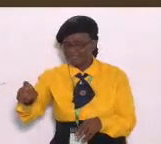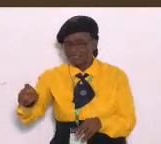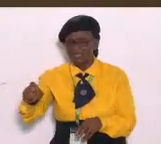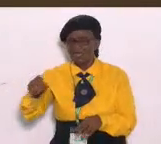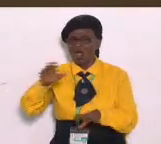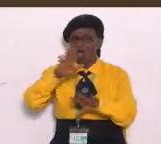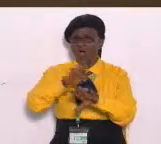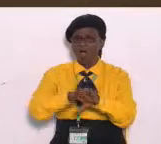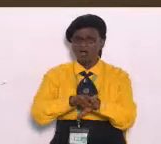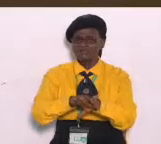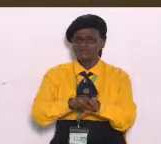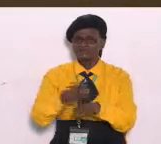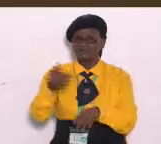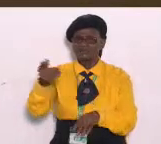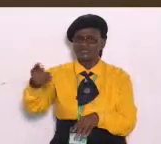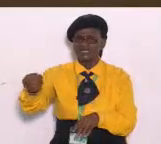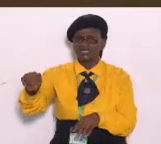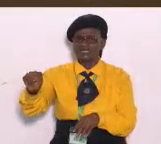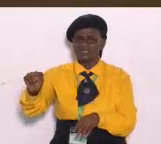on the